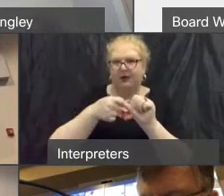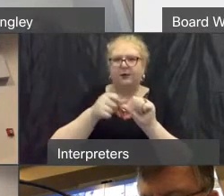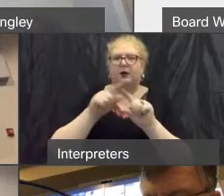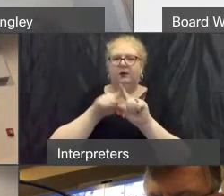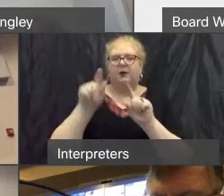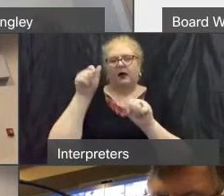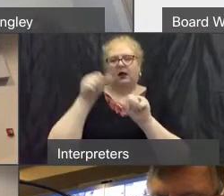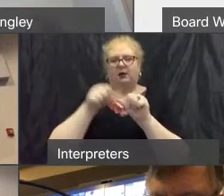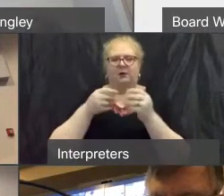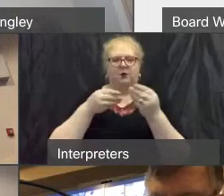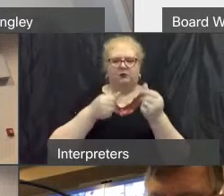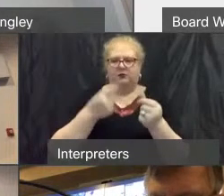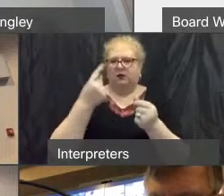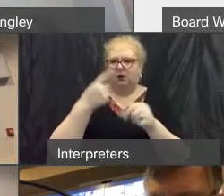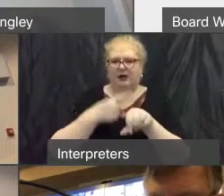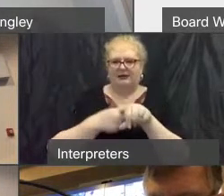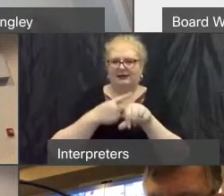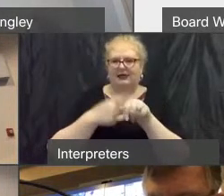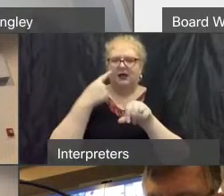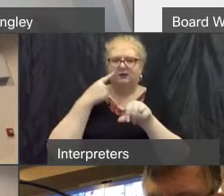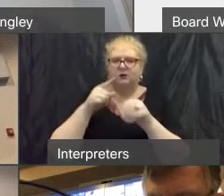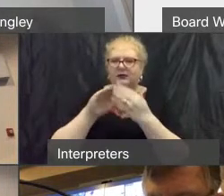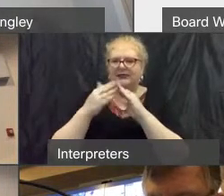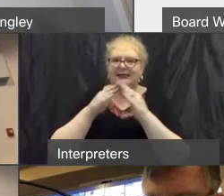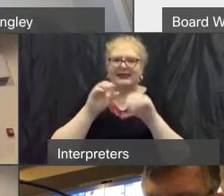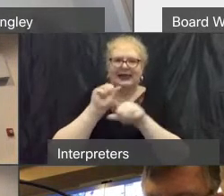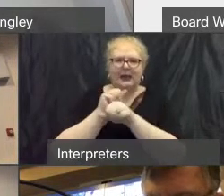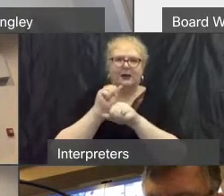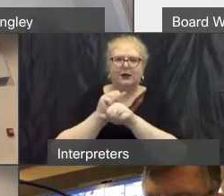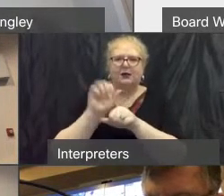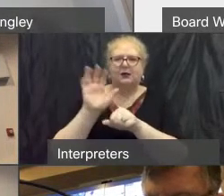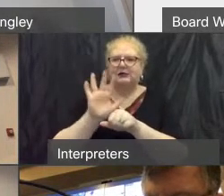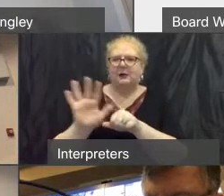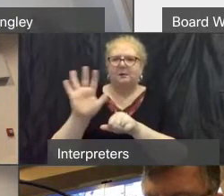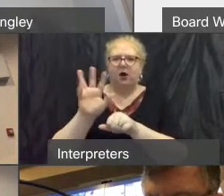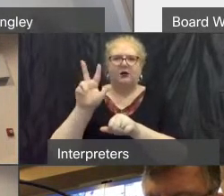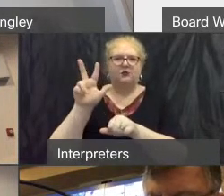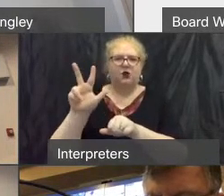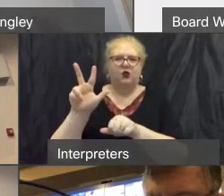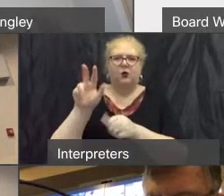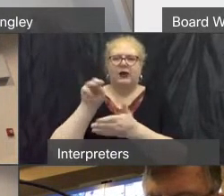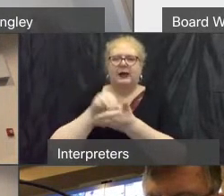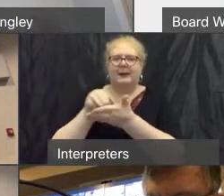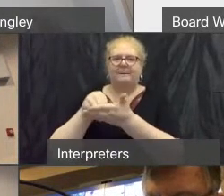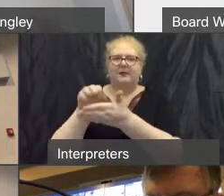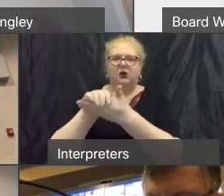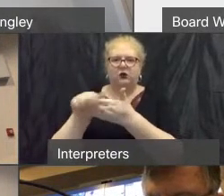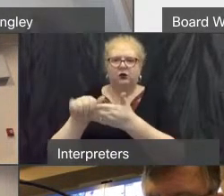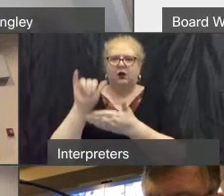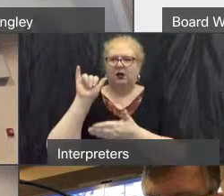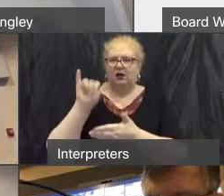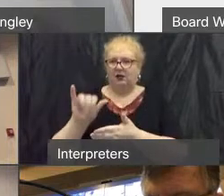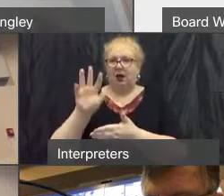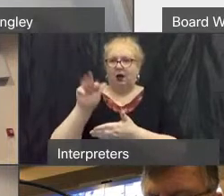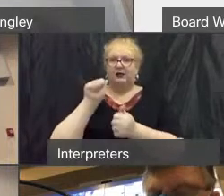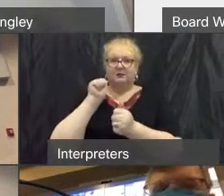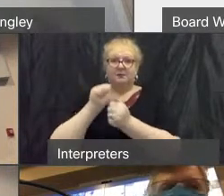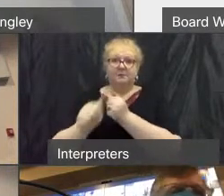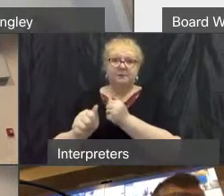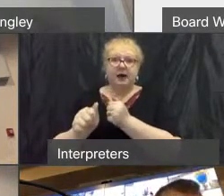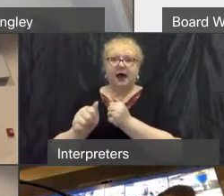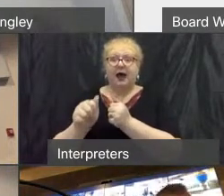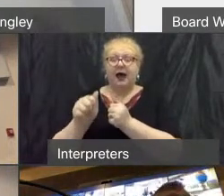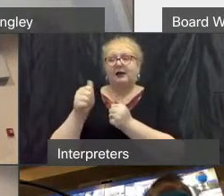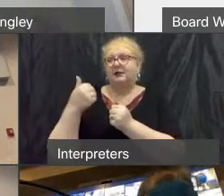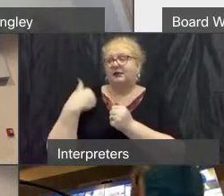one-time bonus for city employees, and that was approximately $3 million. This was all passed in, I believe it